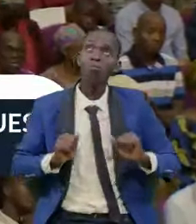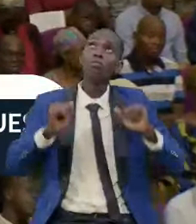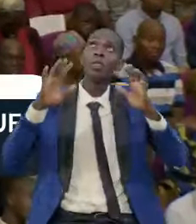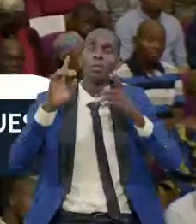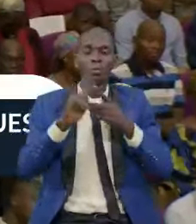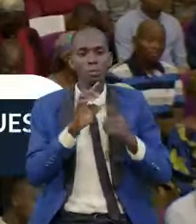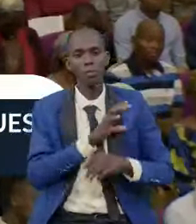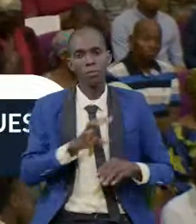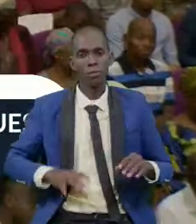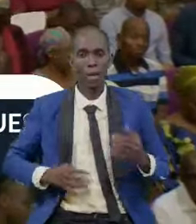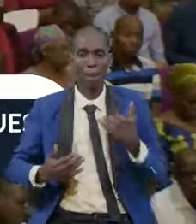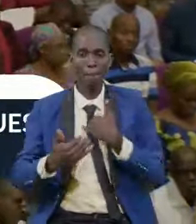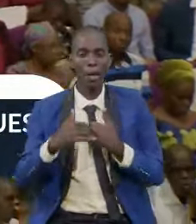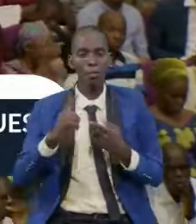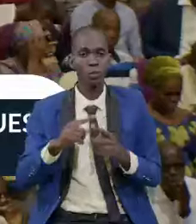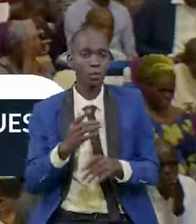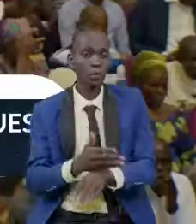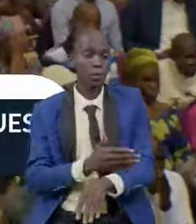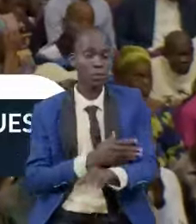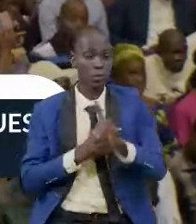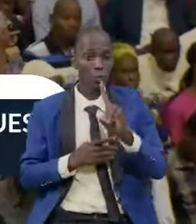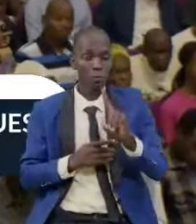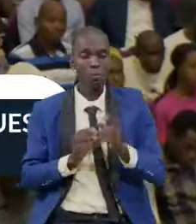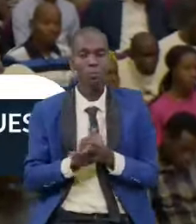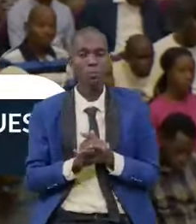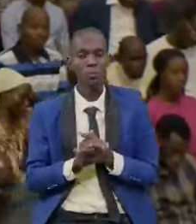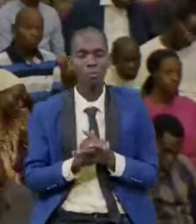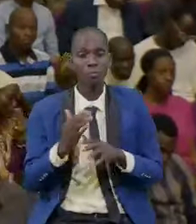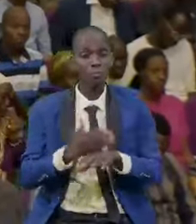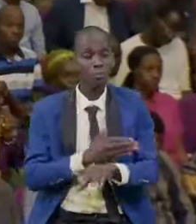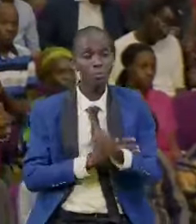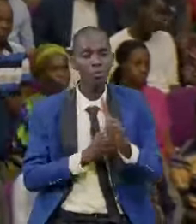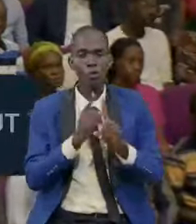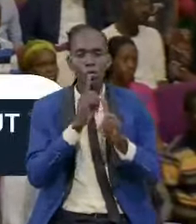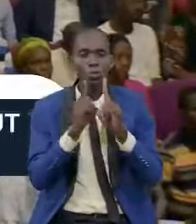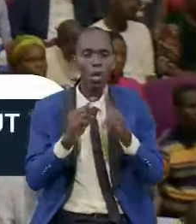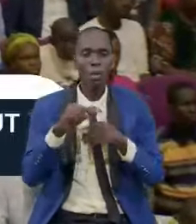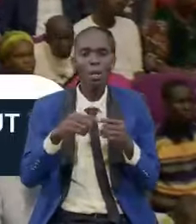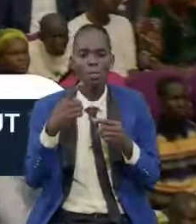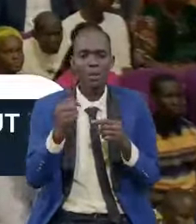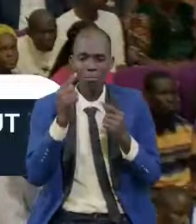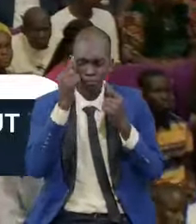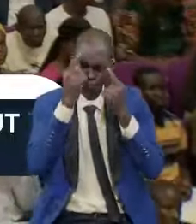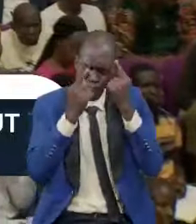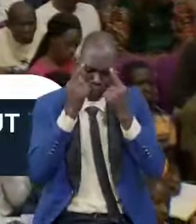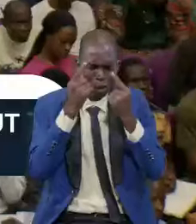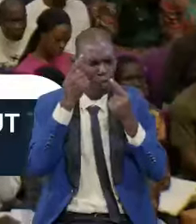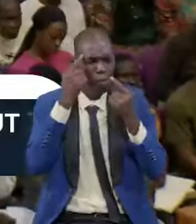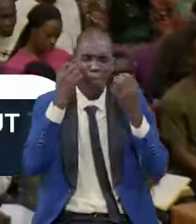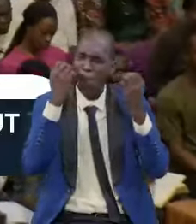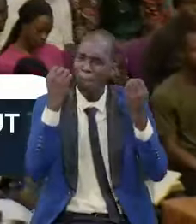Christ. Look at number one. Number one there is talking about the concern for